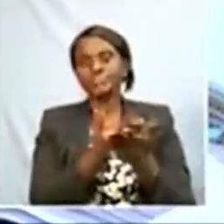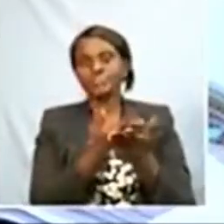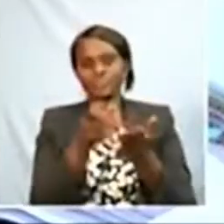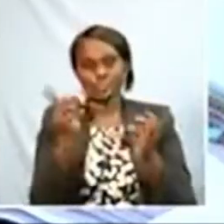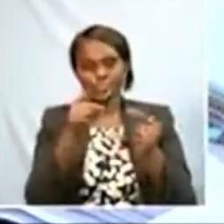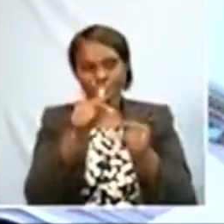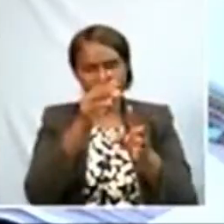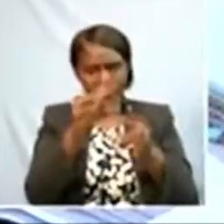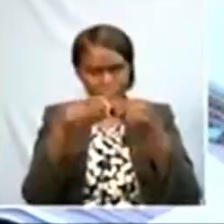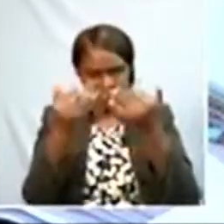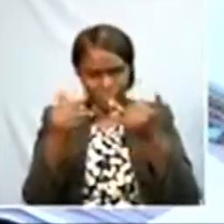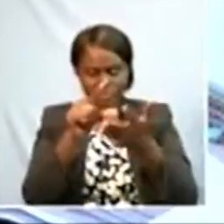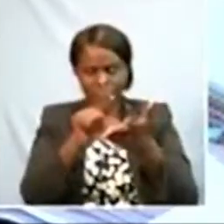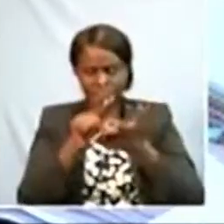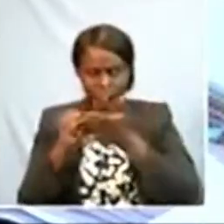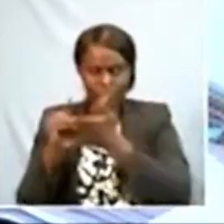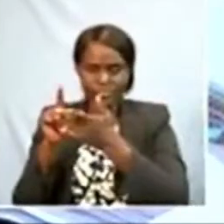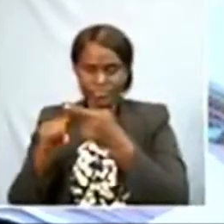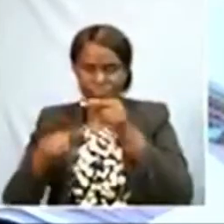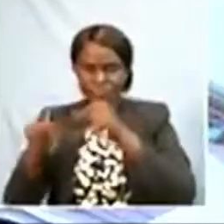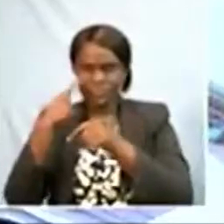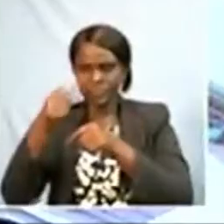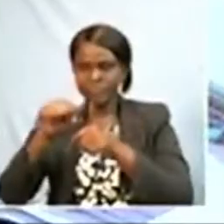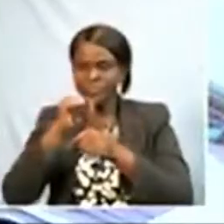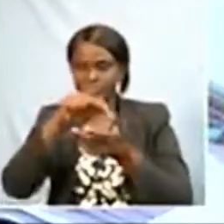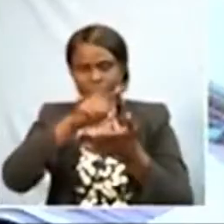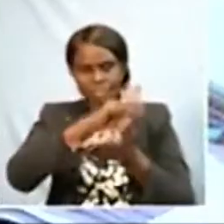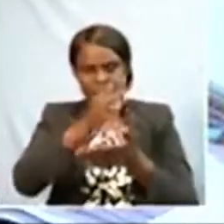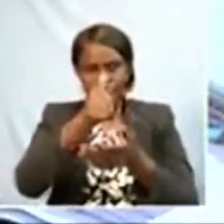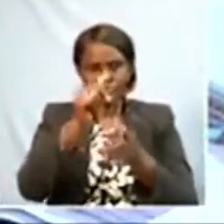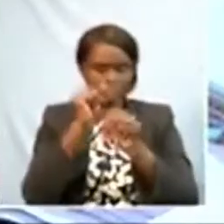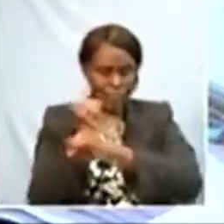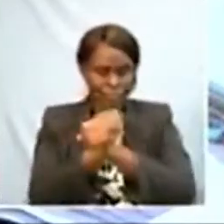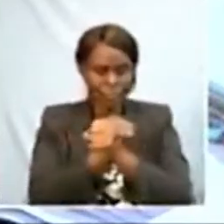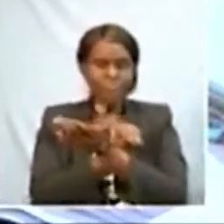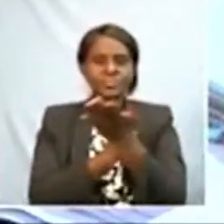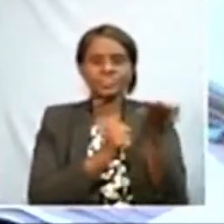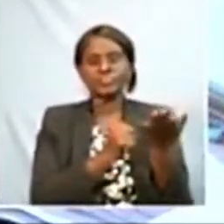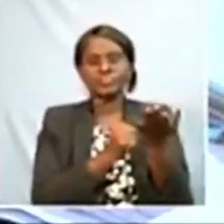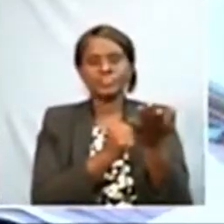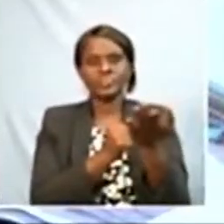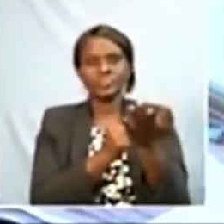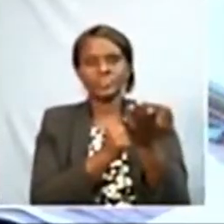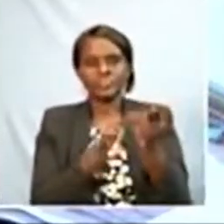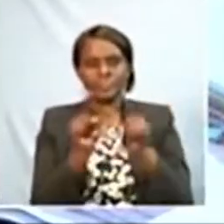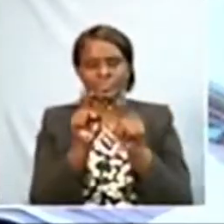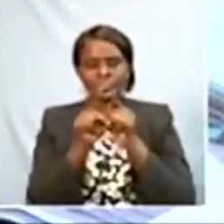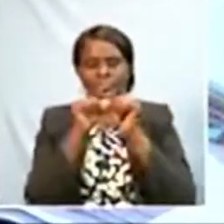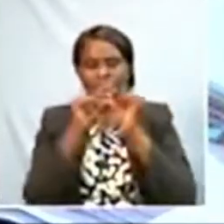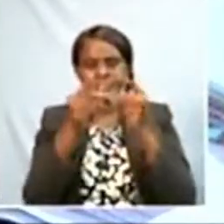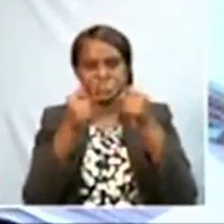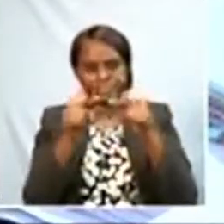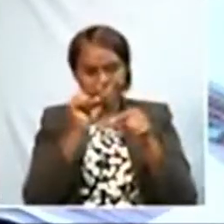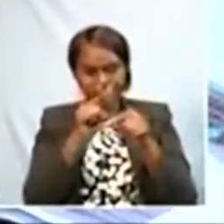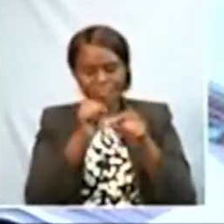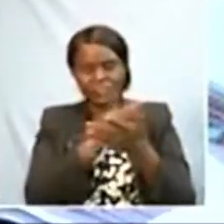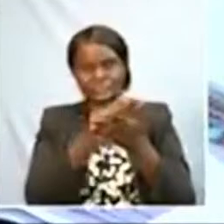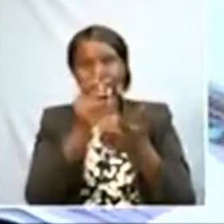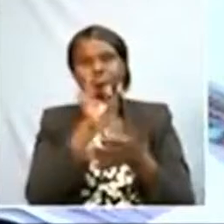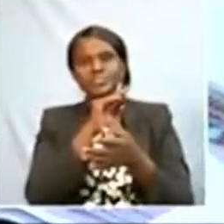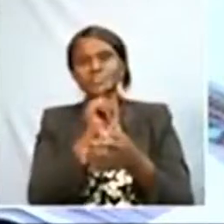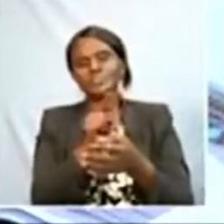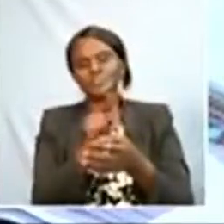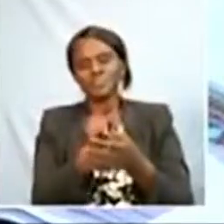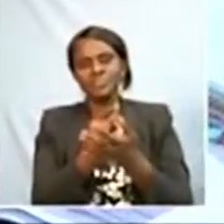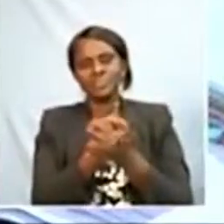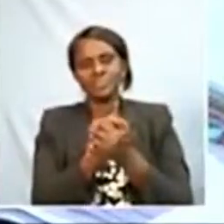When you are giving loans to people who are not paying, you are shielding them, and nothing is happening. That is a failure.